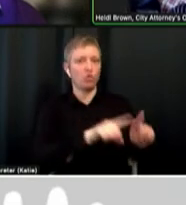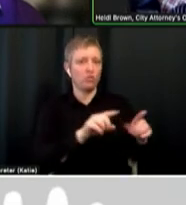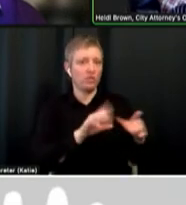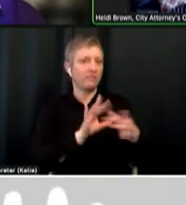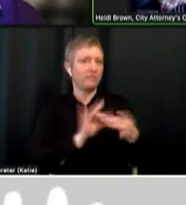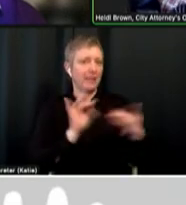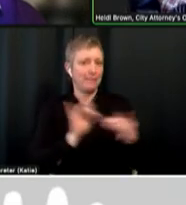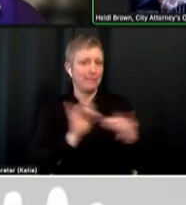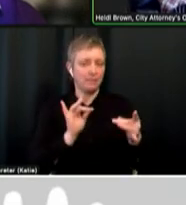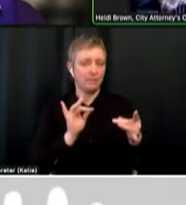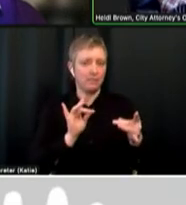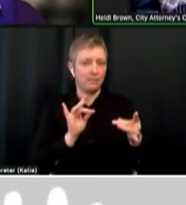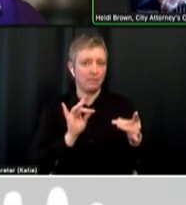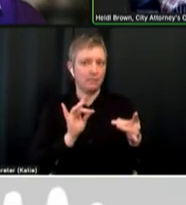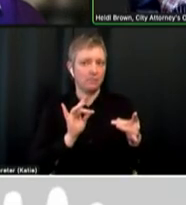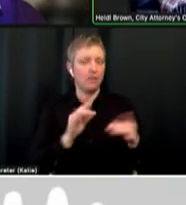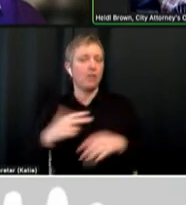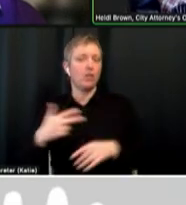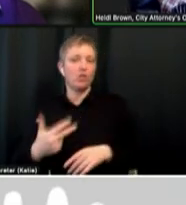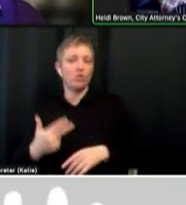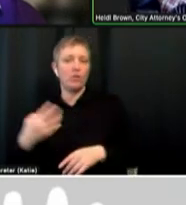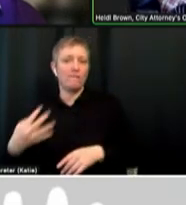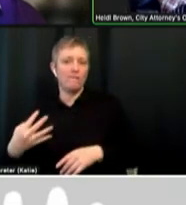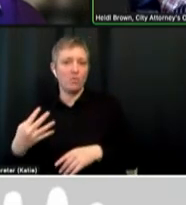categories 3 and 4 uses of force.